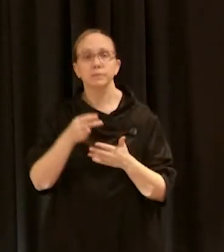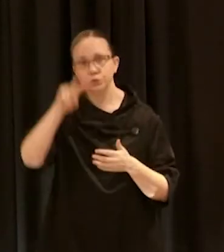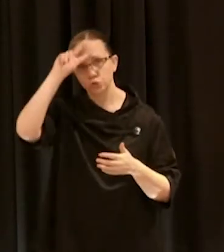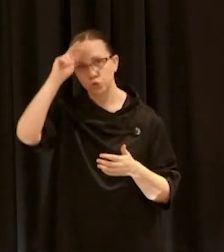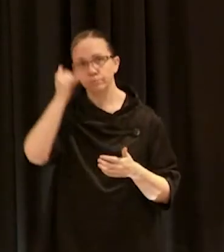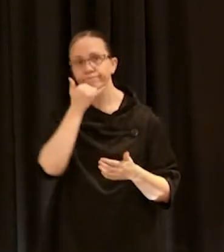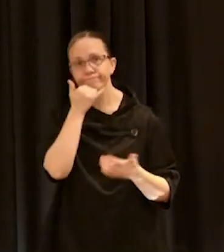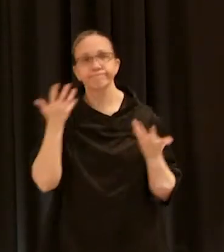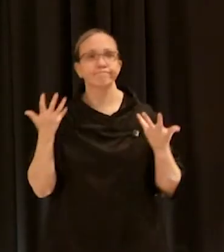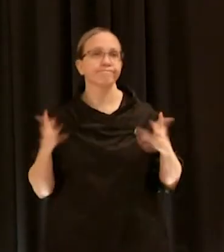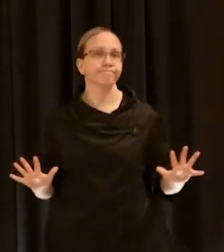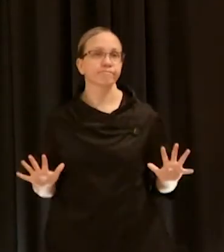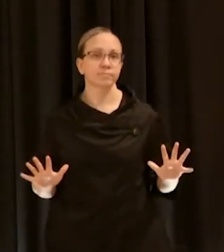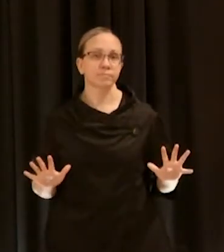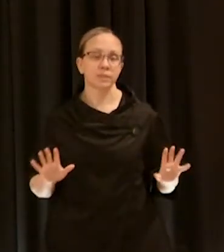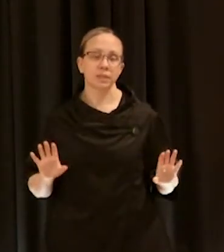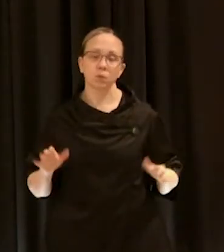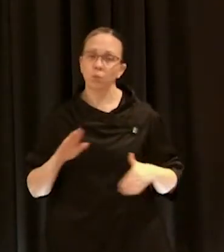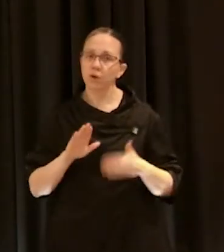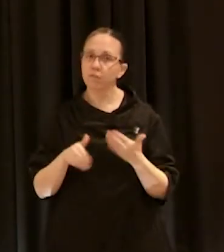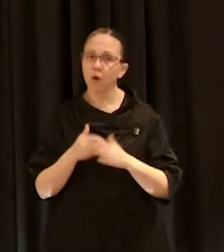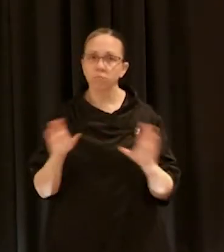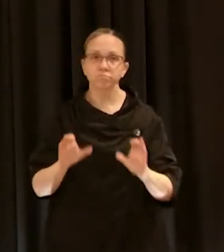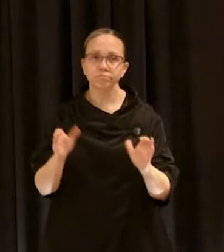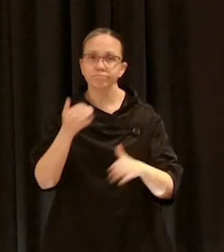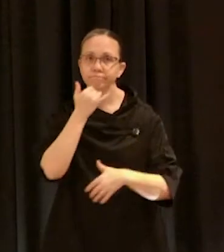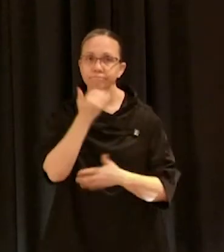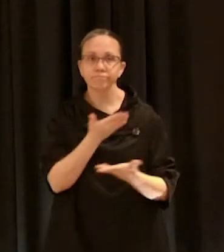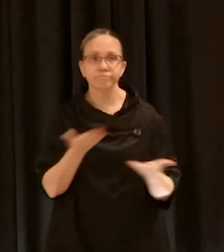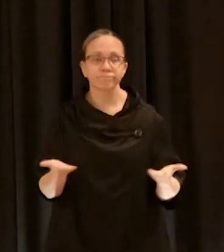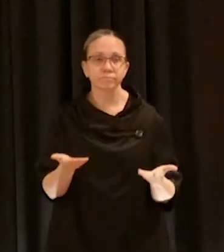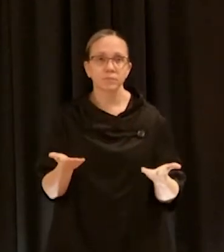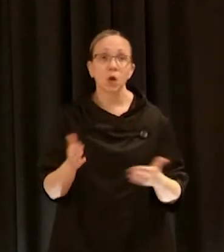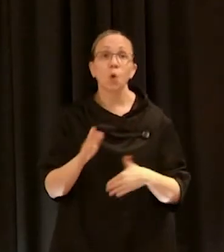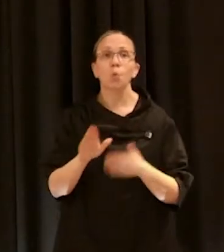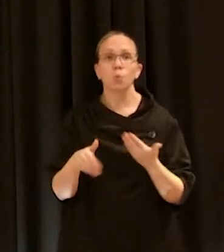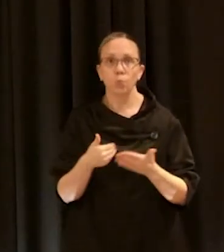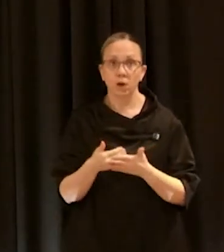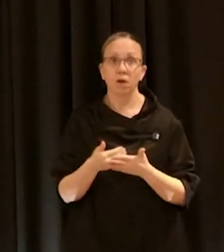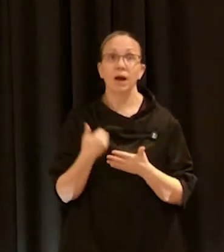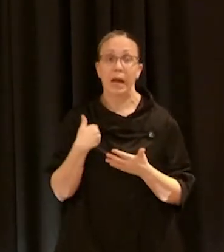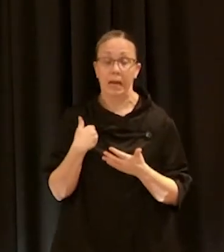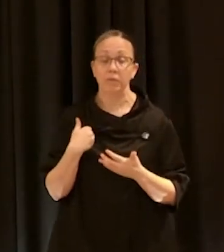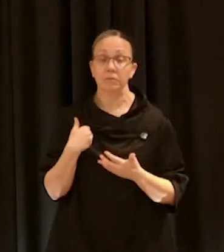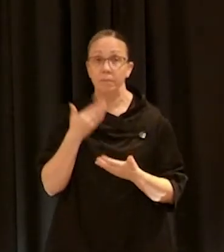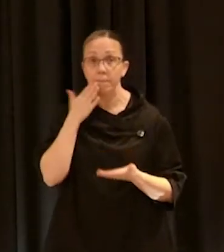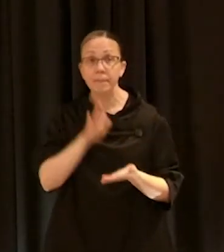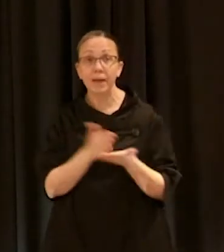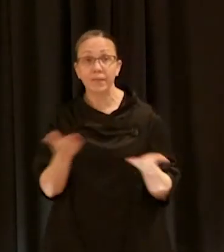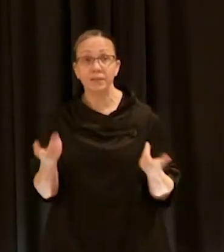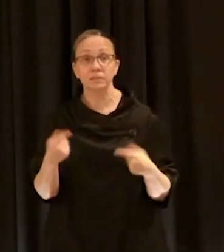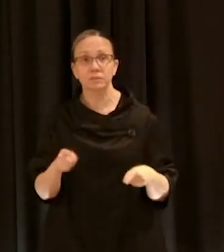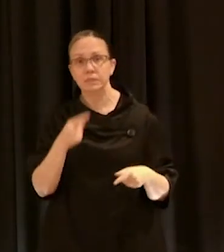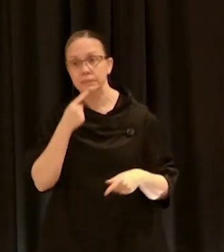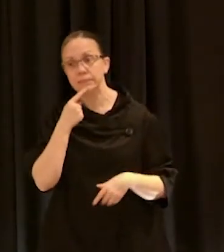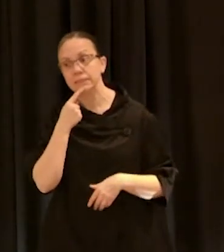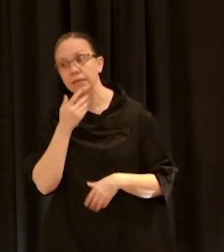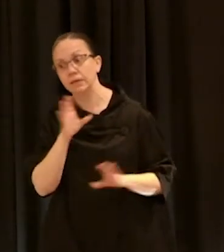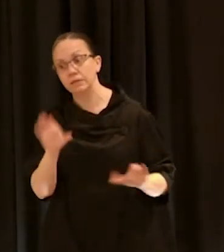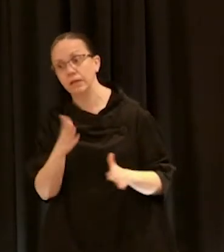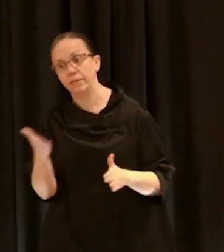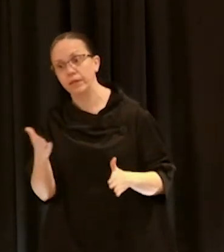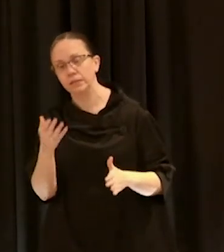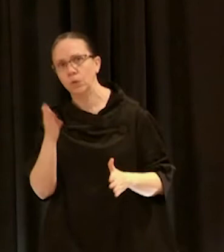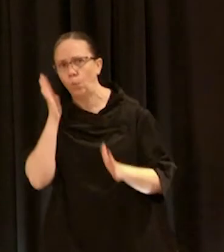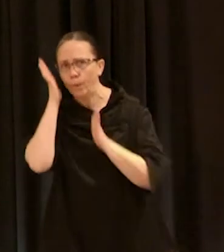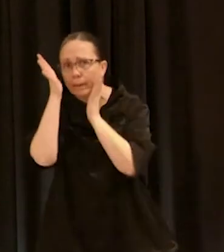stupid mistakes. We've all done things we shouldn't have done. We've all got skeletons in our closet. We've all said or done things that we